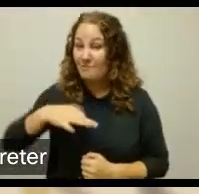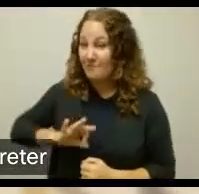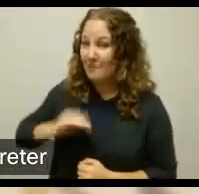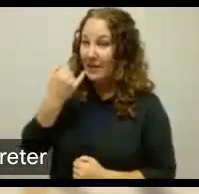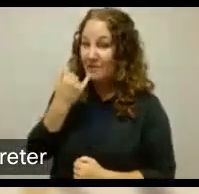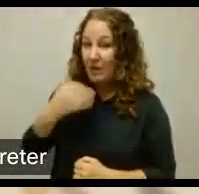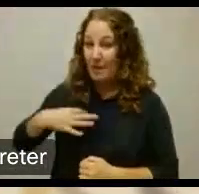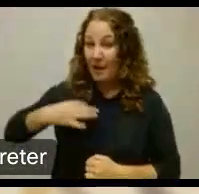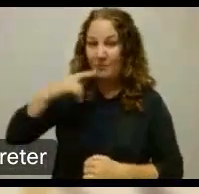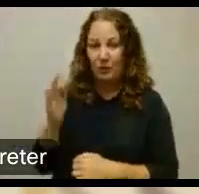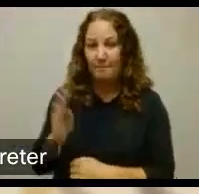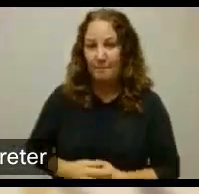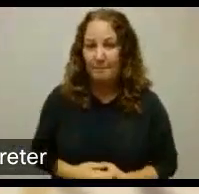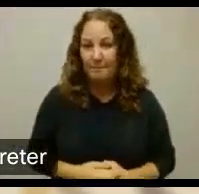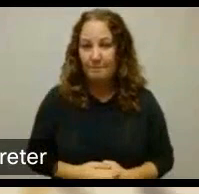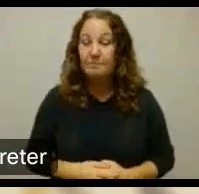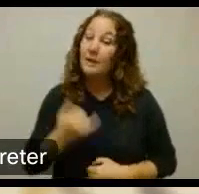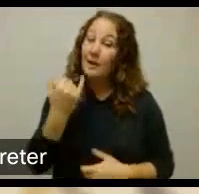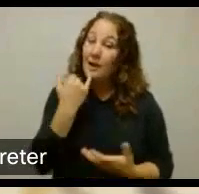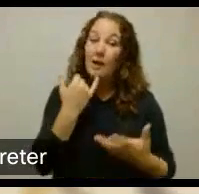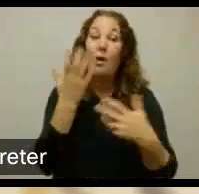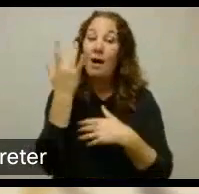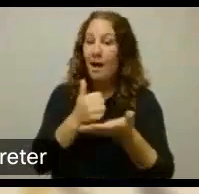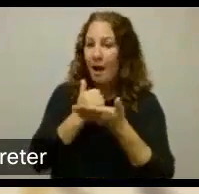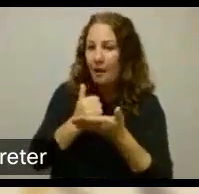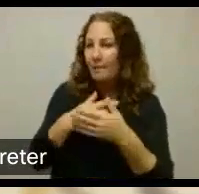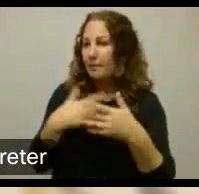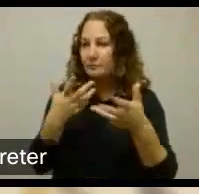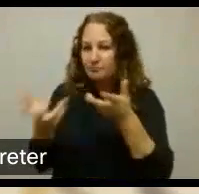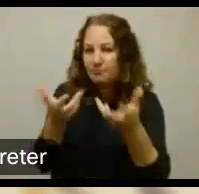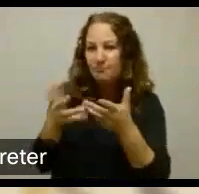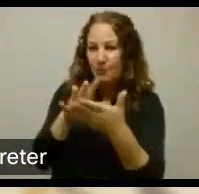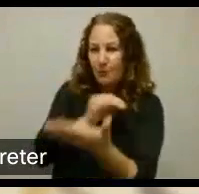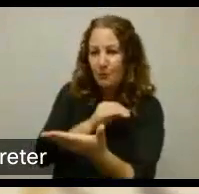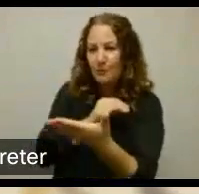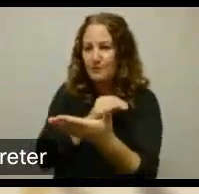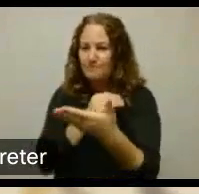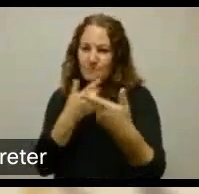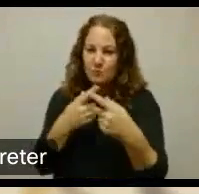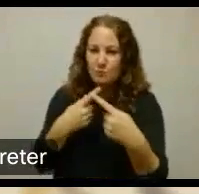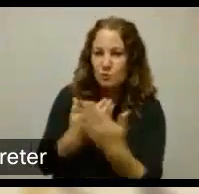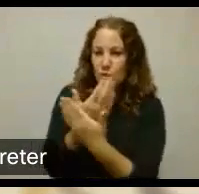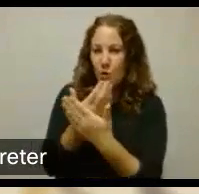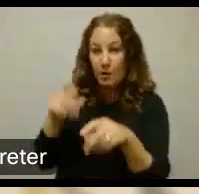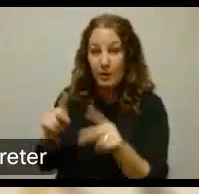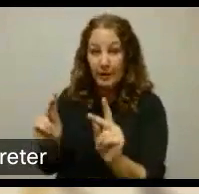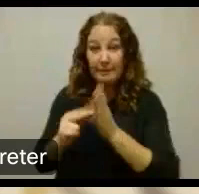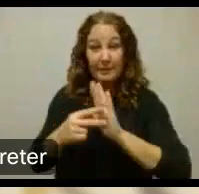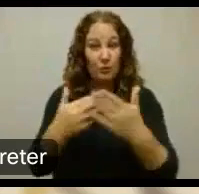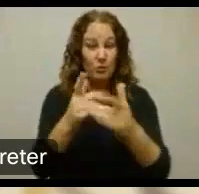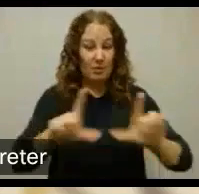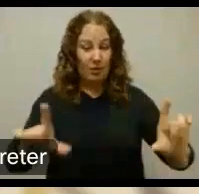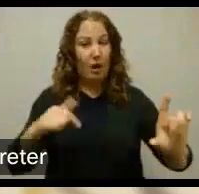applying for a job. By helping us engage, learn, and find new opportunities, a new language has much to